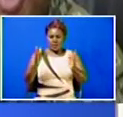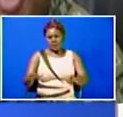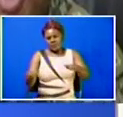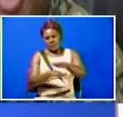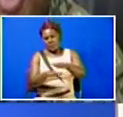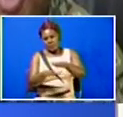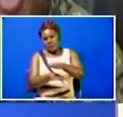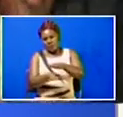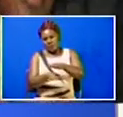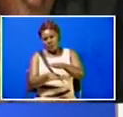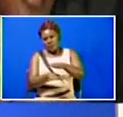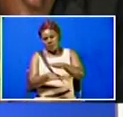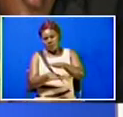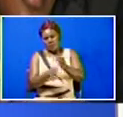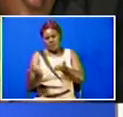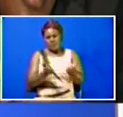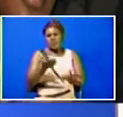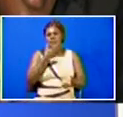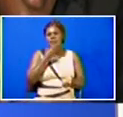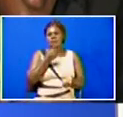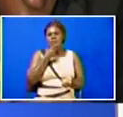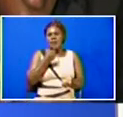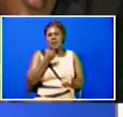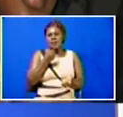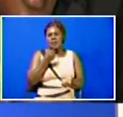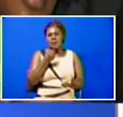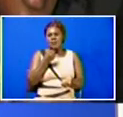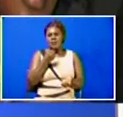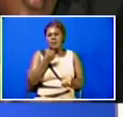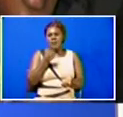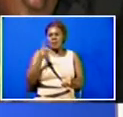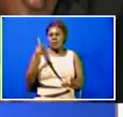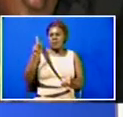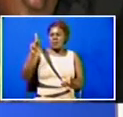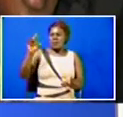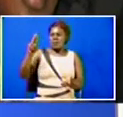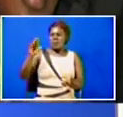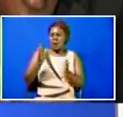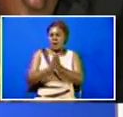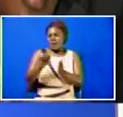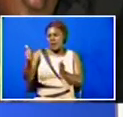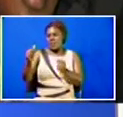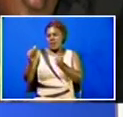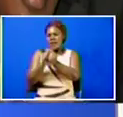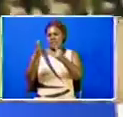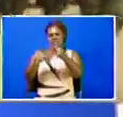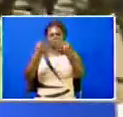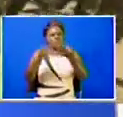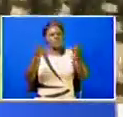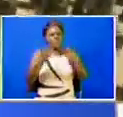General Aden Harake, businessman Ben Gethi, hairdresser Josephine Kafura, and 19 others walk